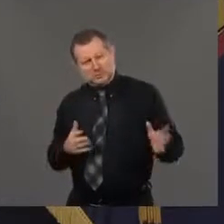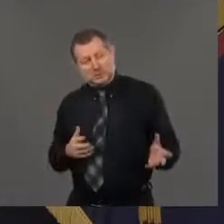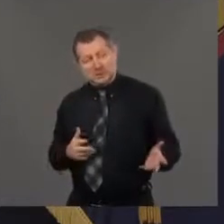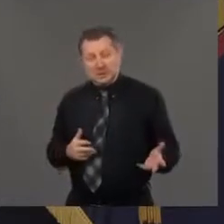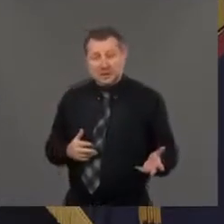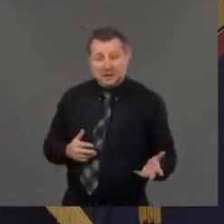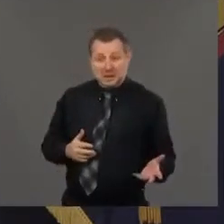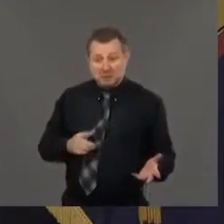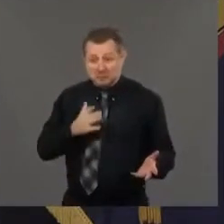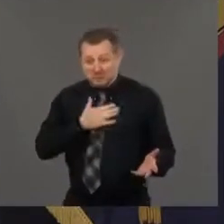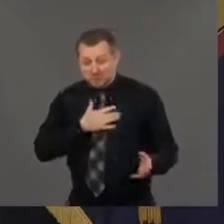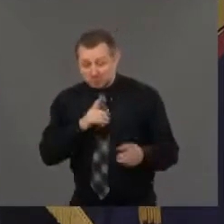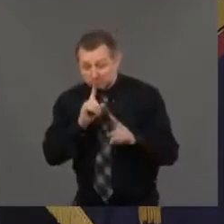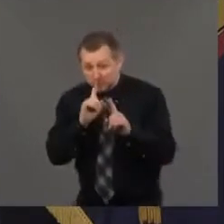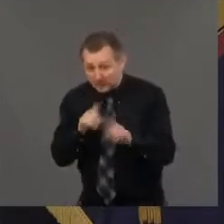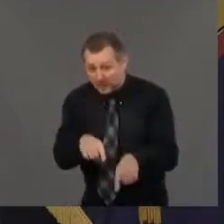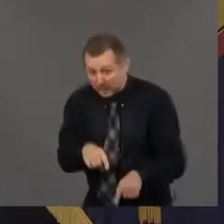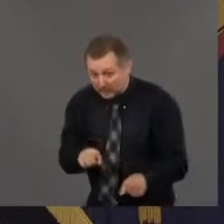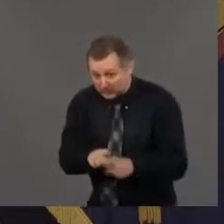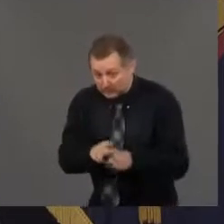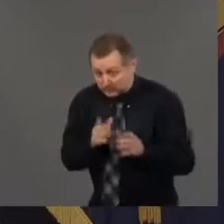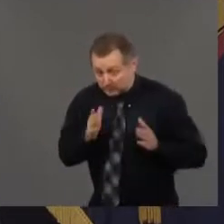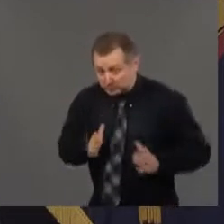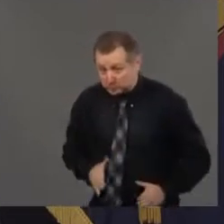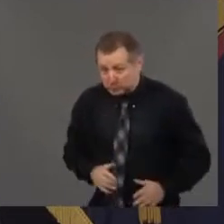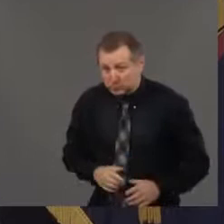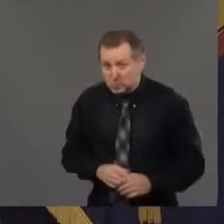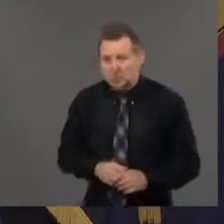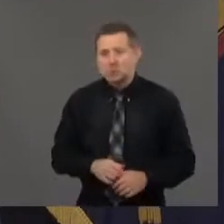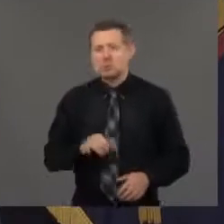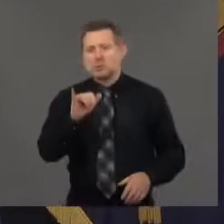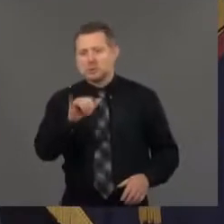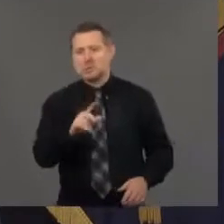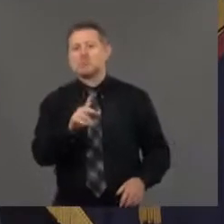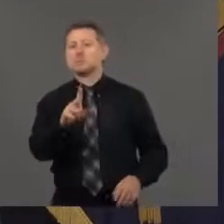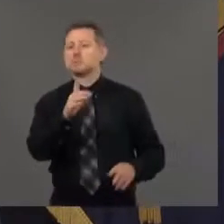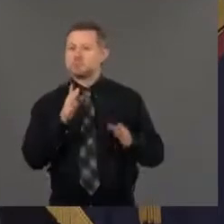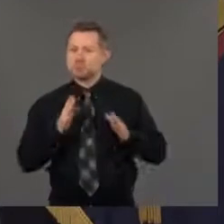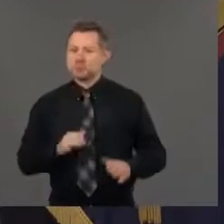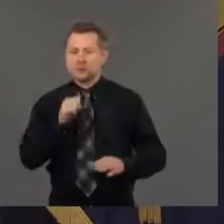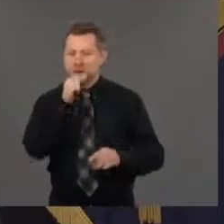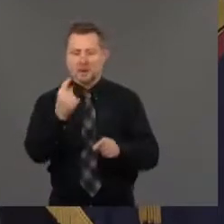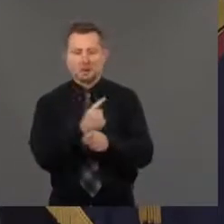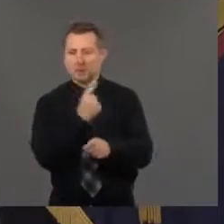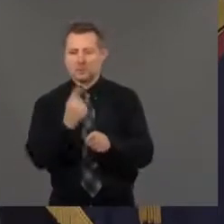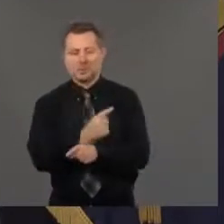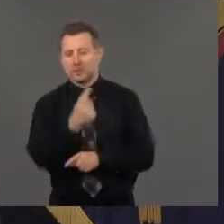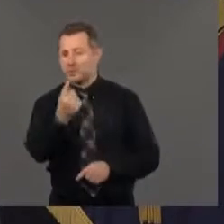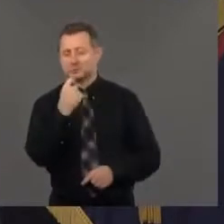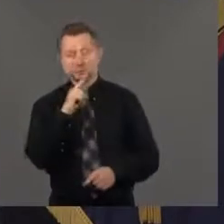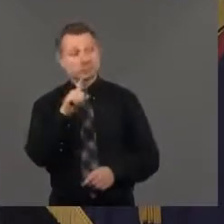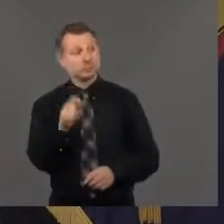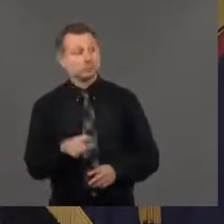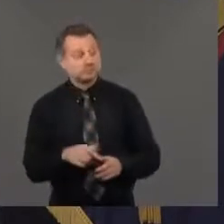I would say that's a personal question, and I think it's inappropriate to ask me at this